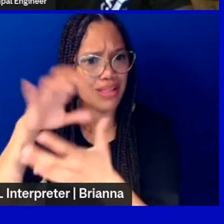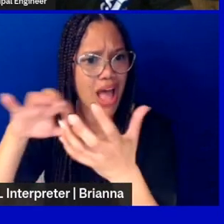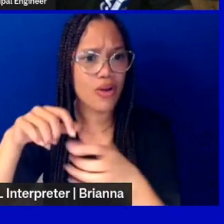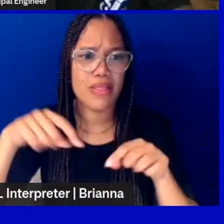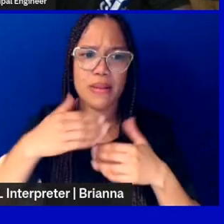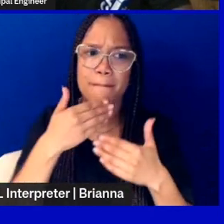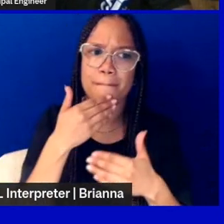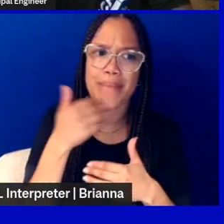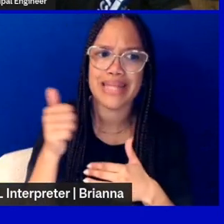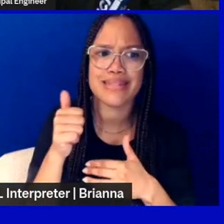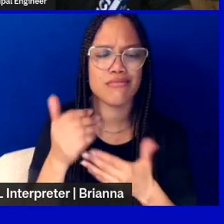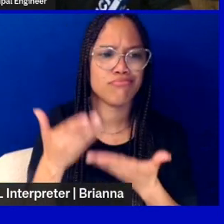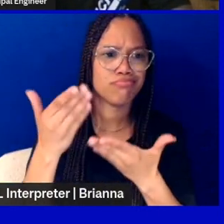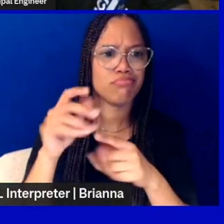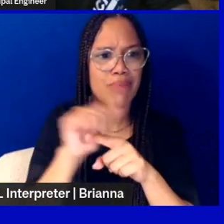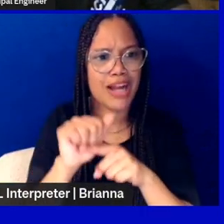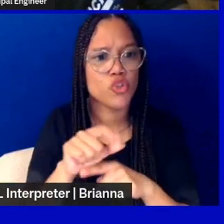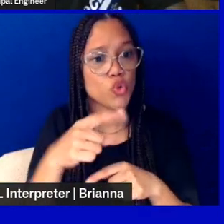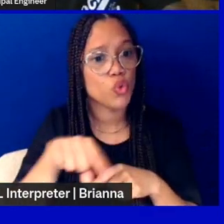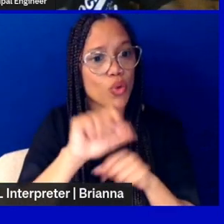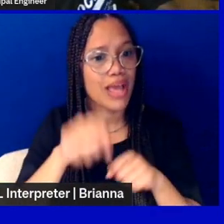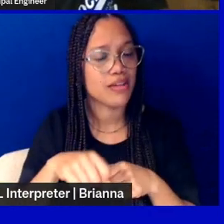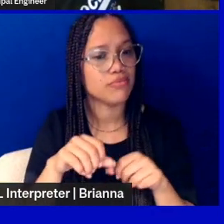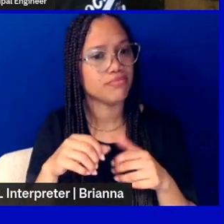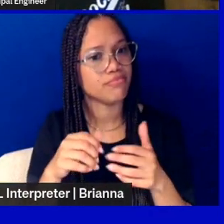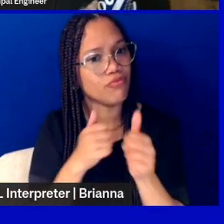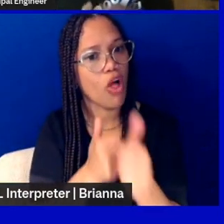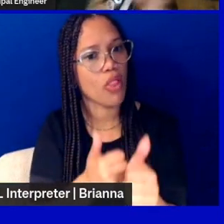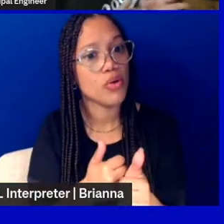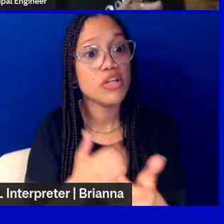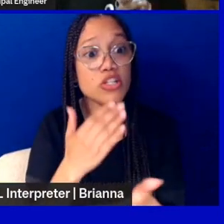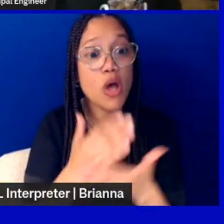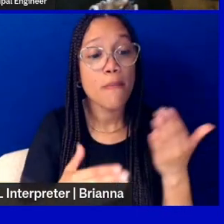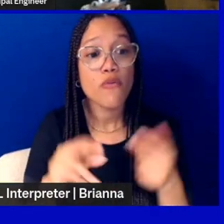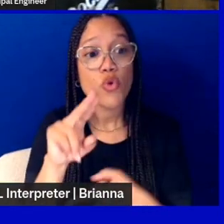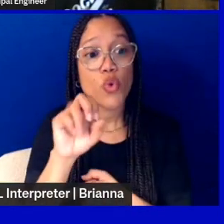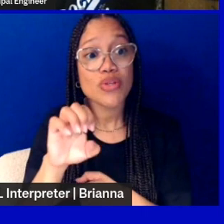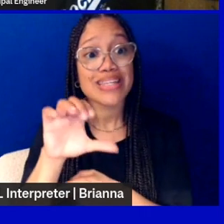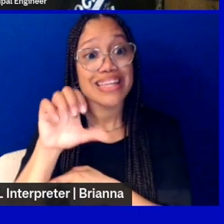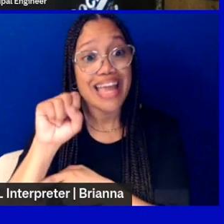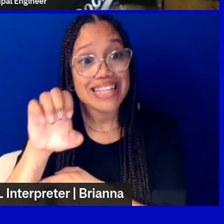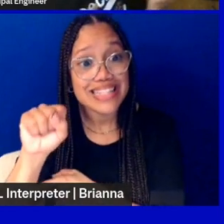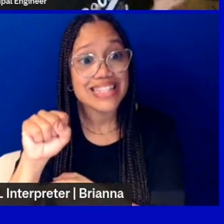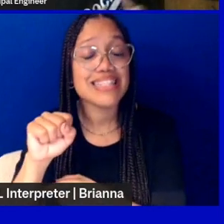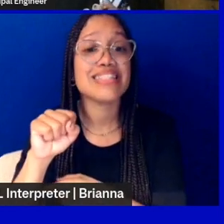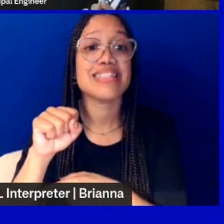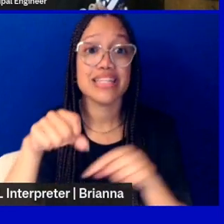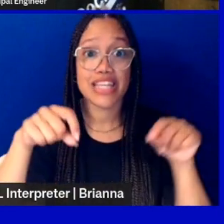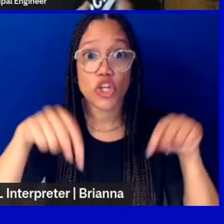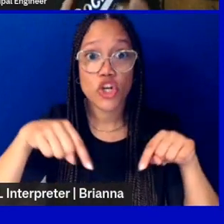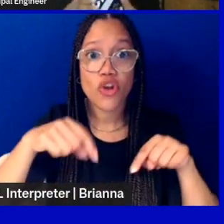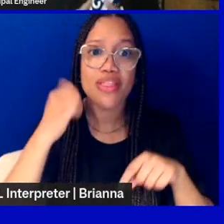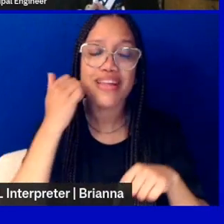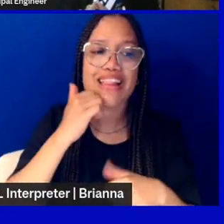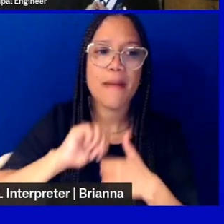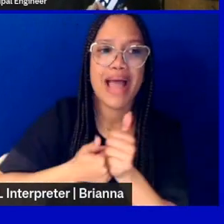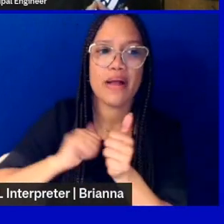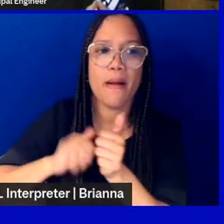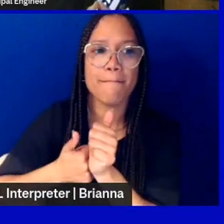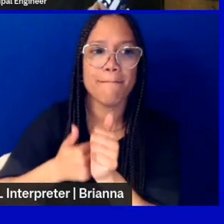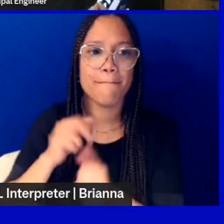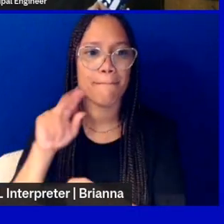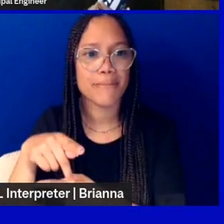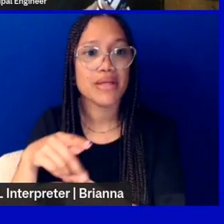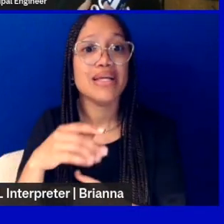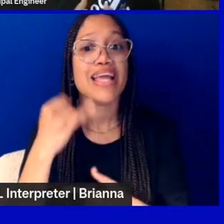practices also which you can follow. Now, some of the use cases which are a good fit or here in this case is the daily backups. So let's say if you have